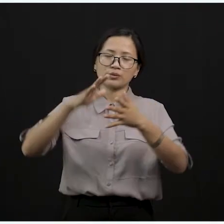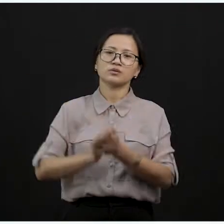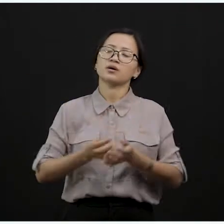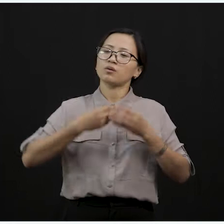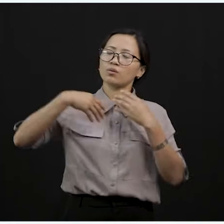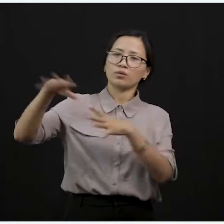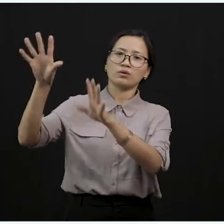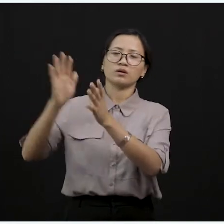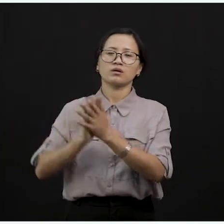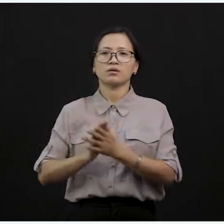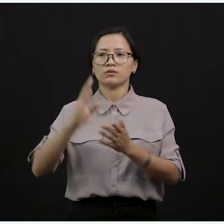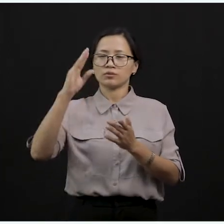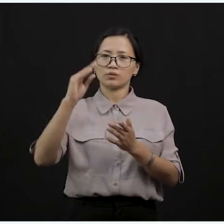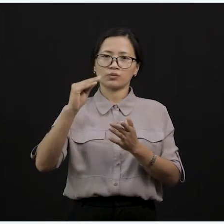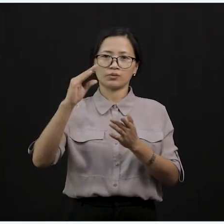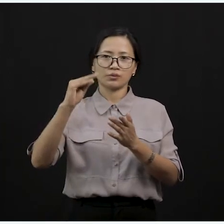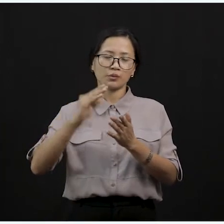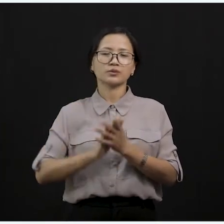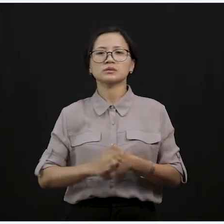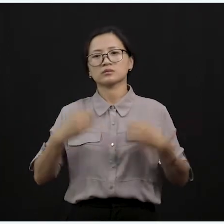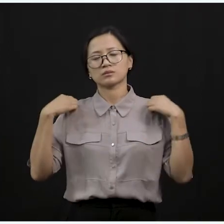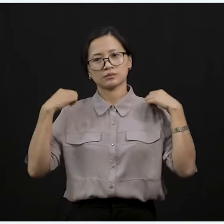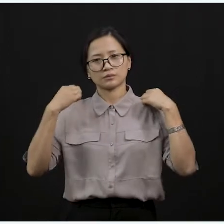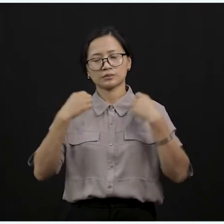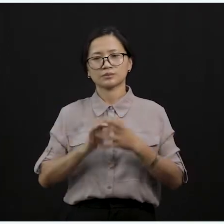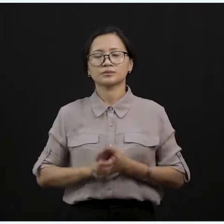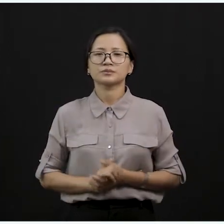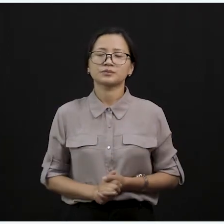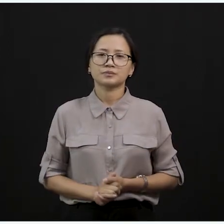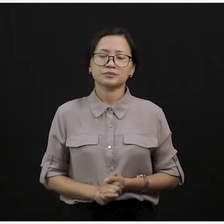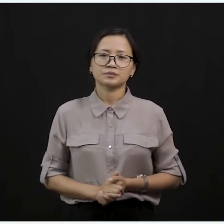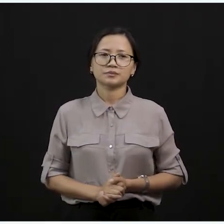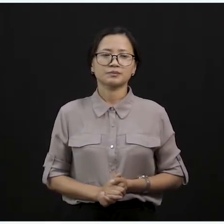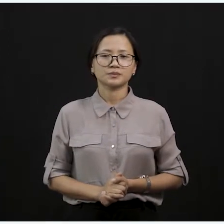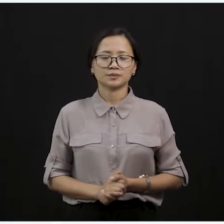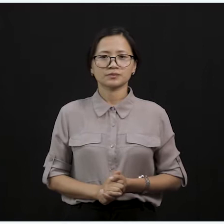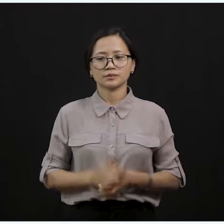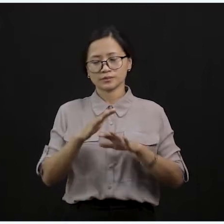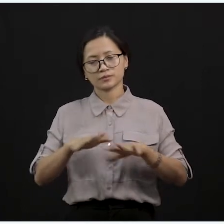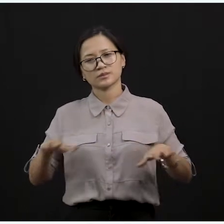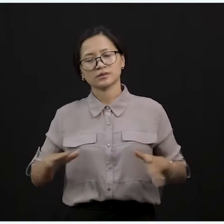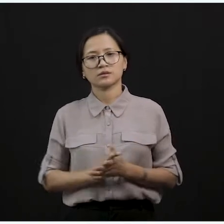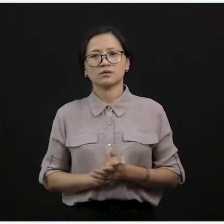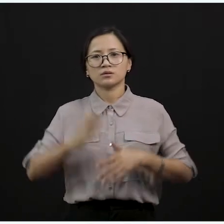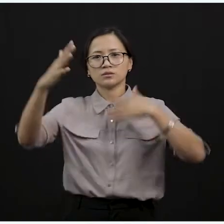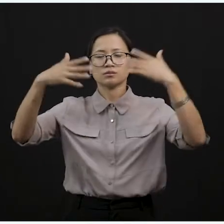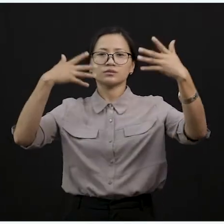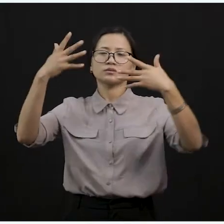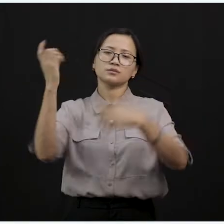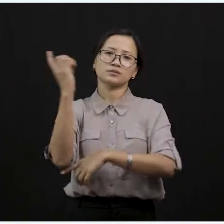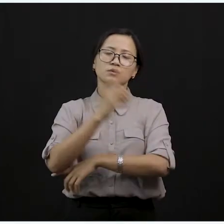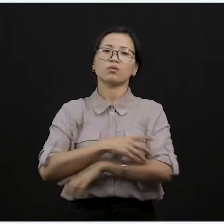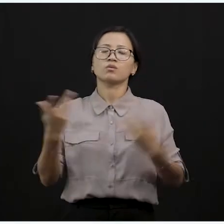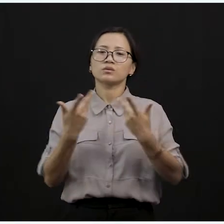away from the wet cloth, okay. So students, it was windy day and we have